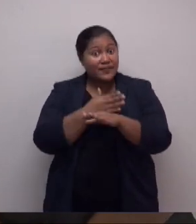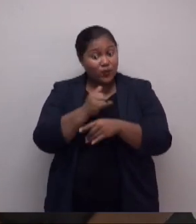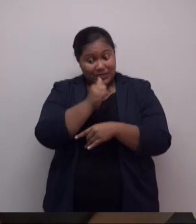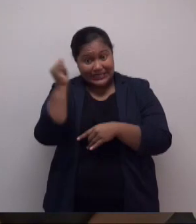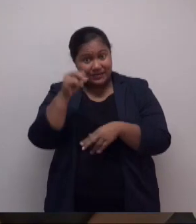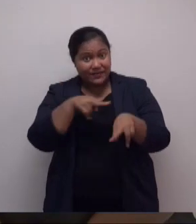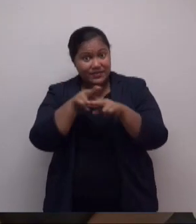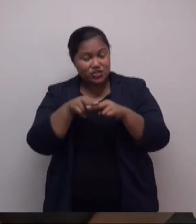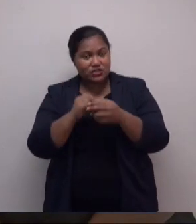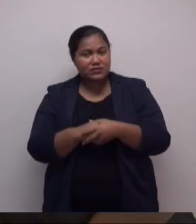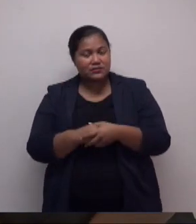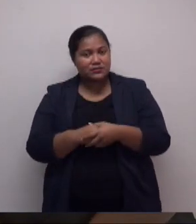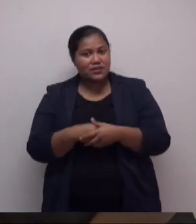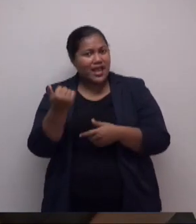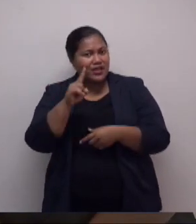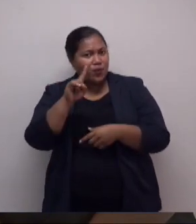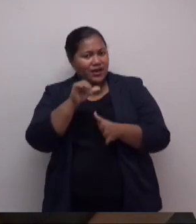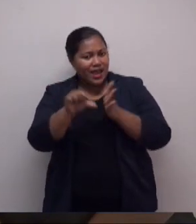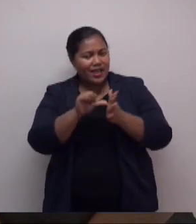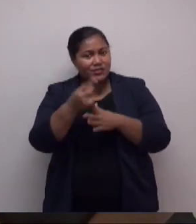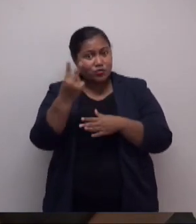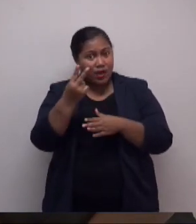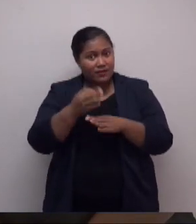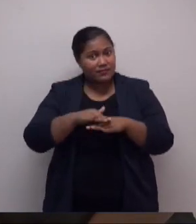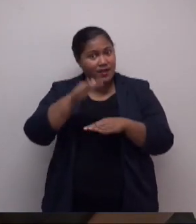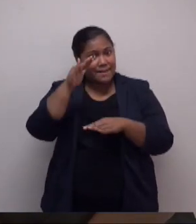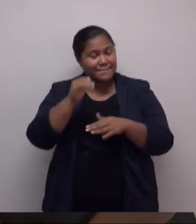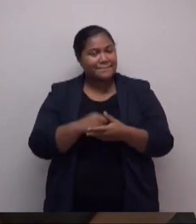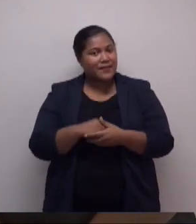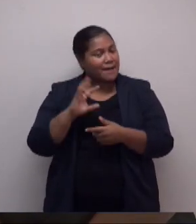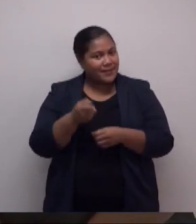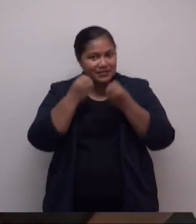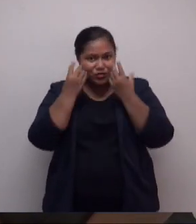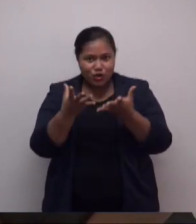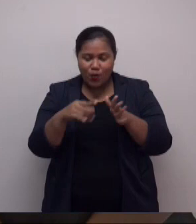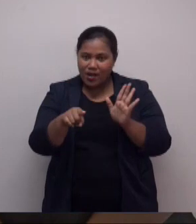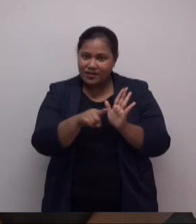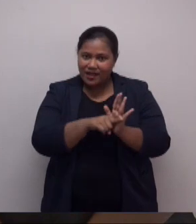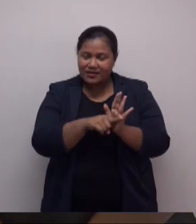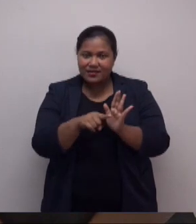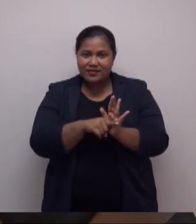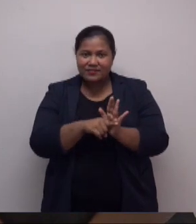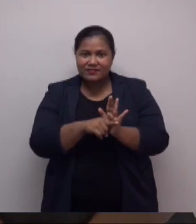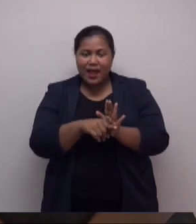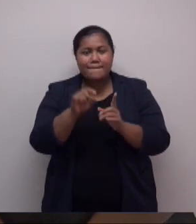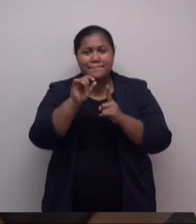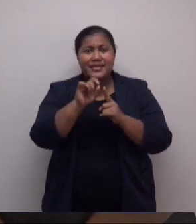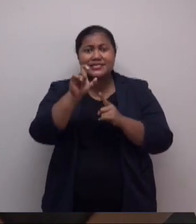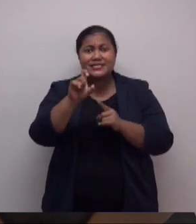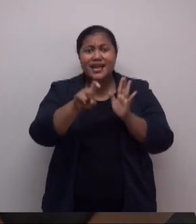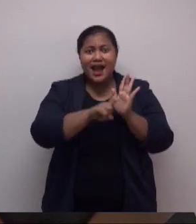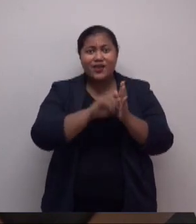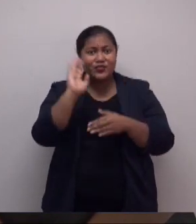Fiji, anyone aged 12 years and above must show a negative RT-PCR result